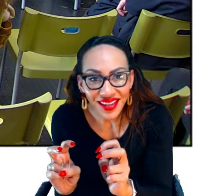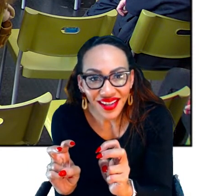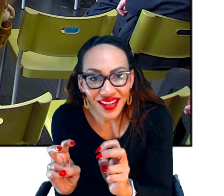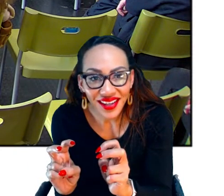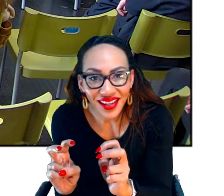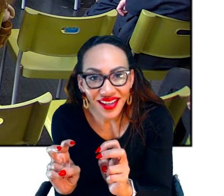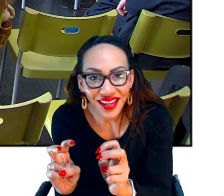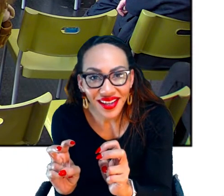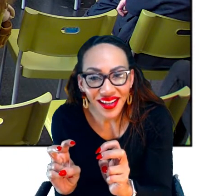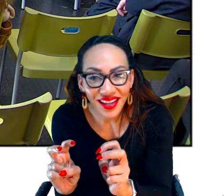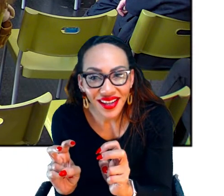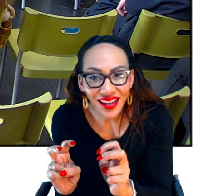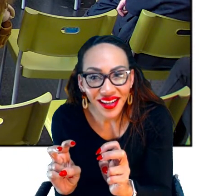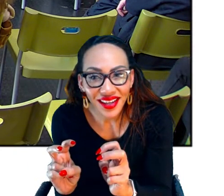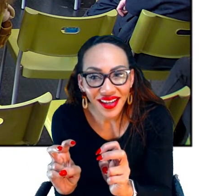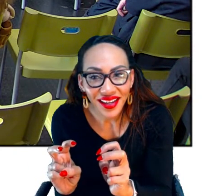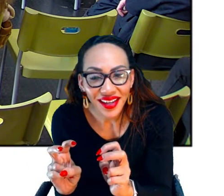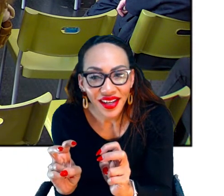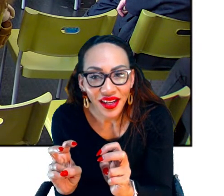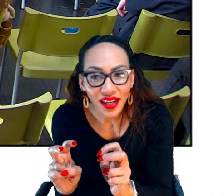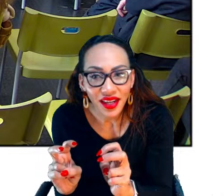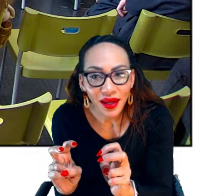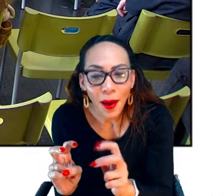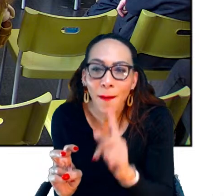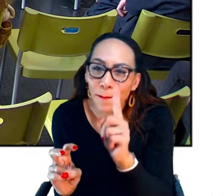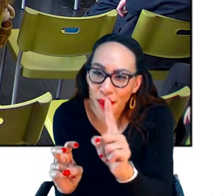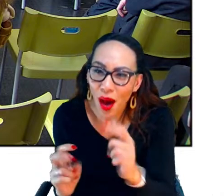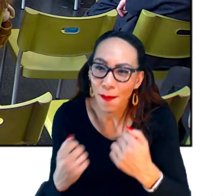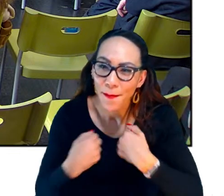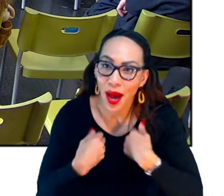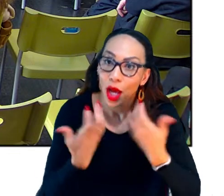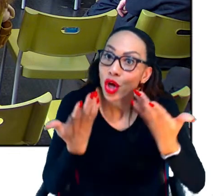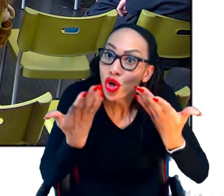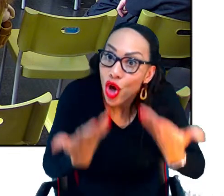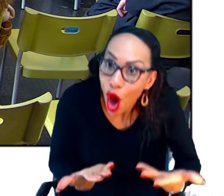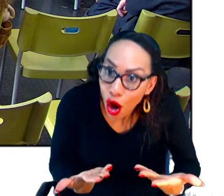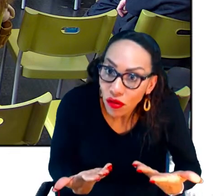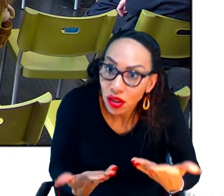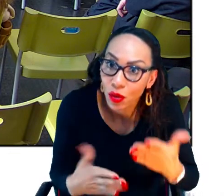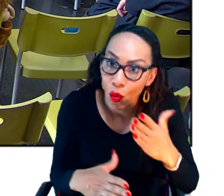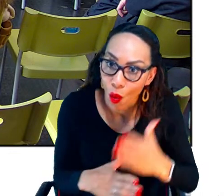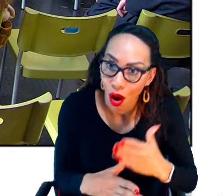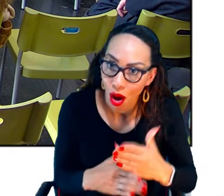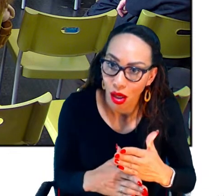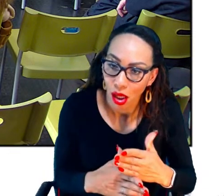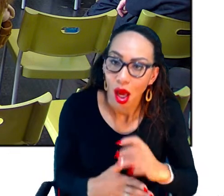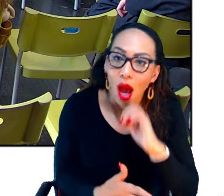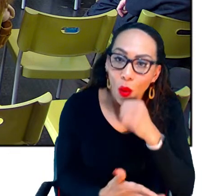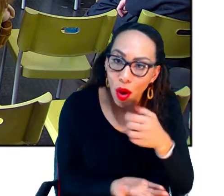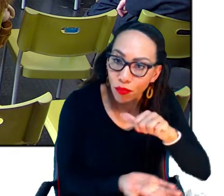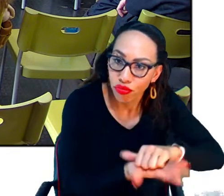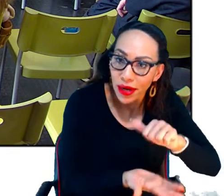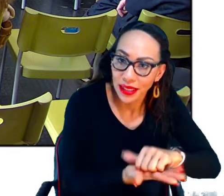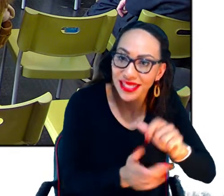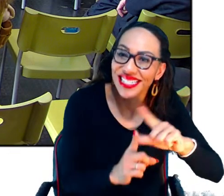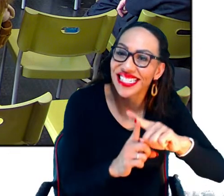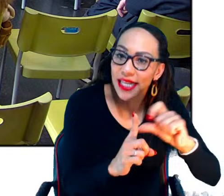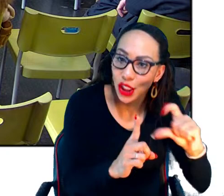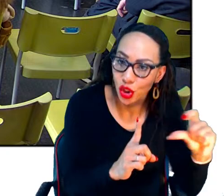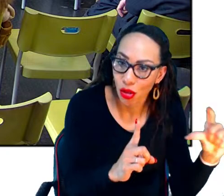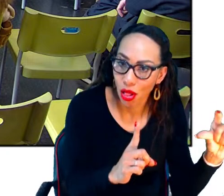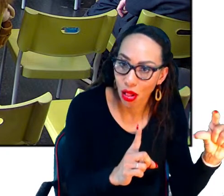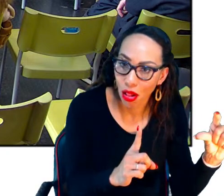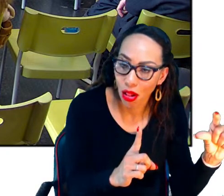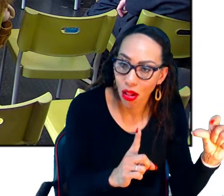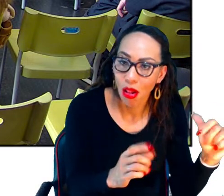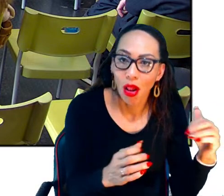the work currently is kind of, printed off digitally. Yeah. But I've done cyanotypes as